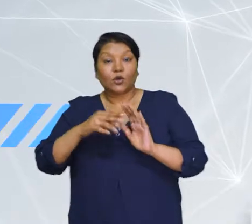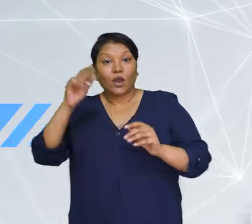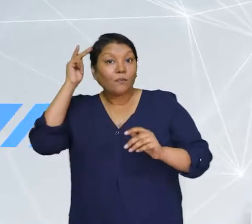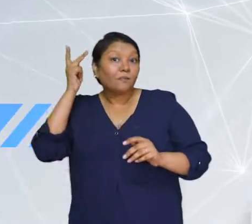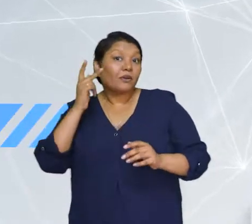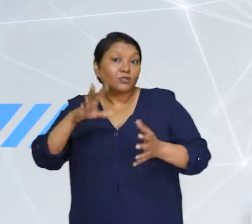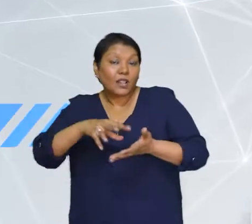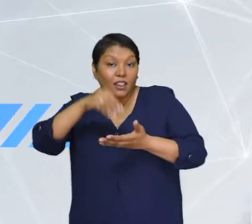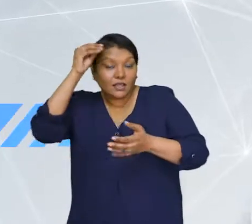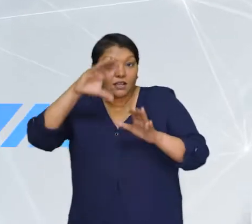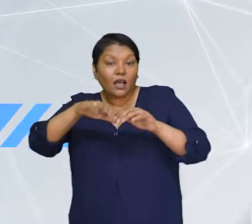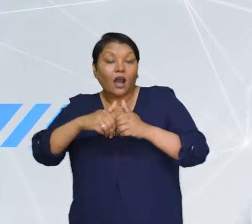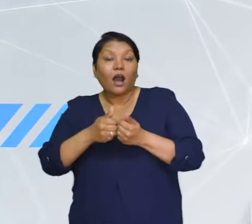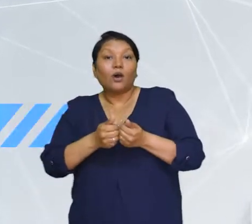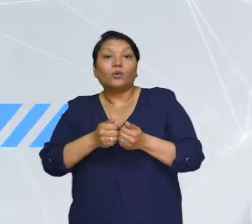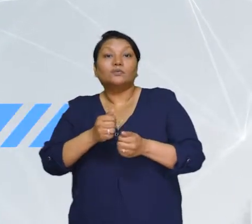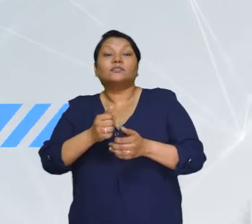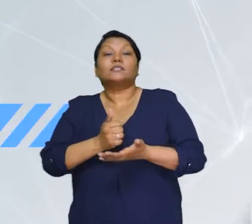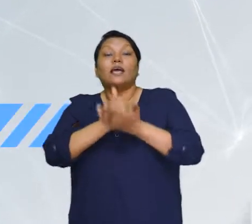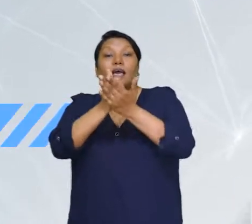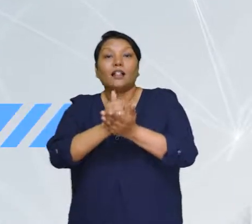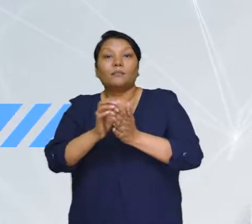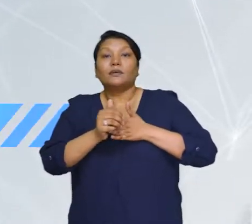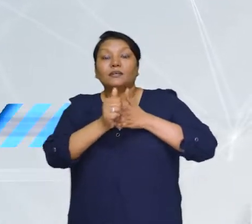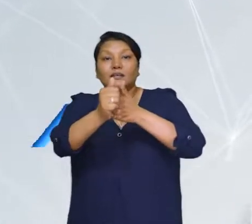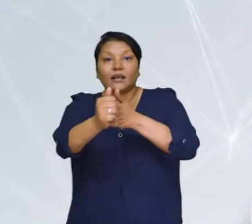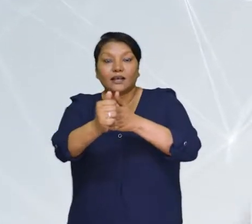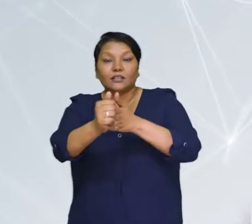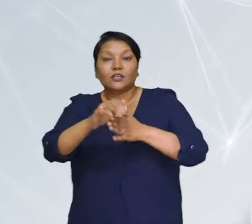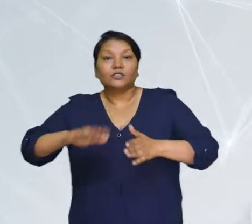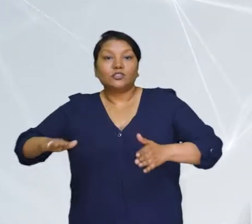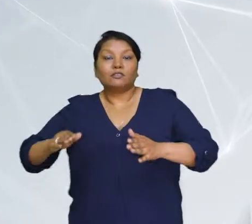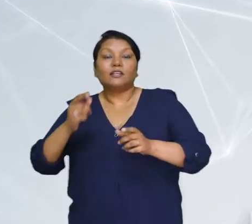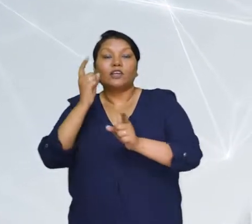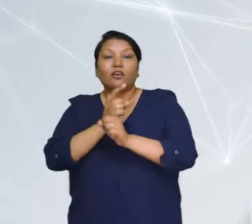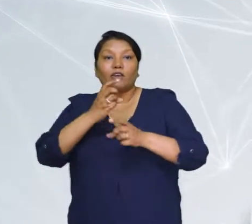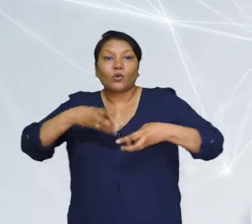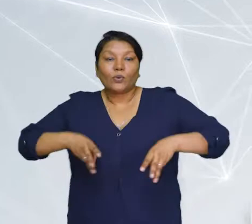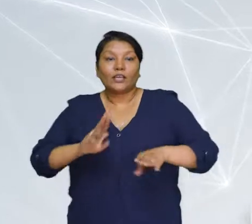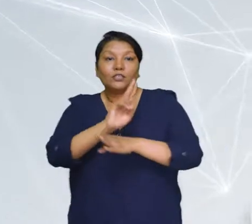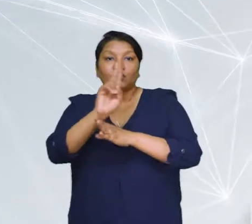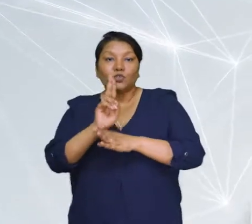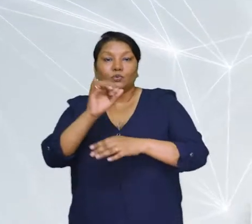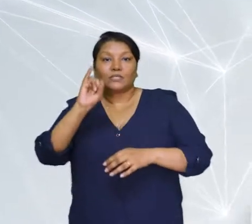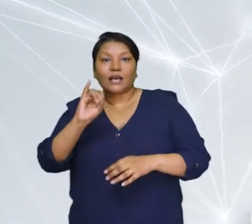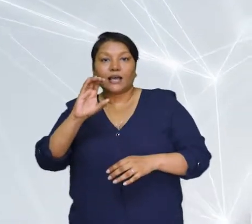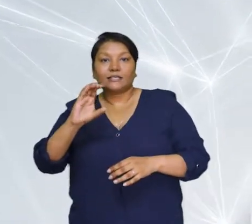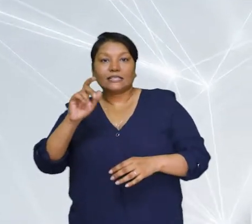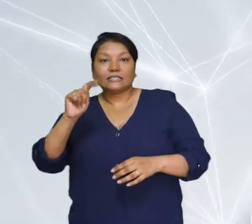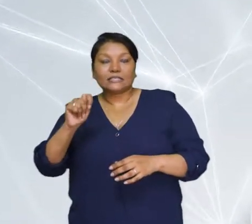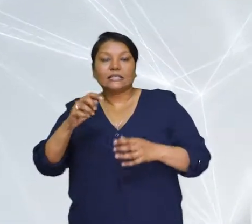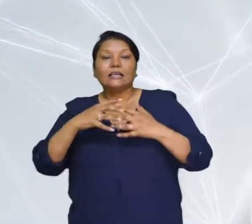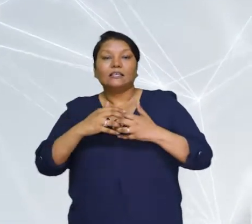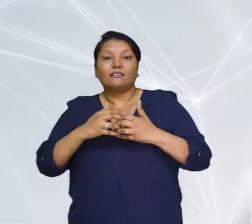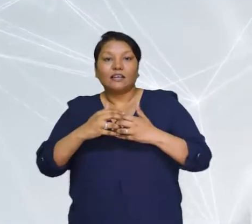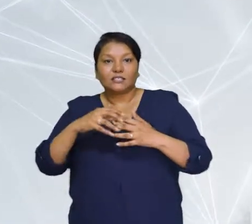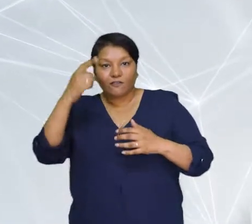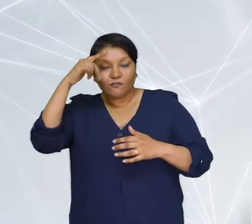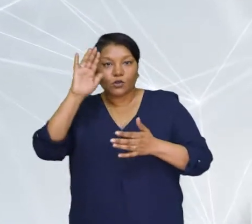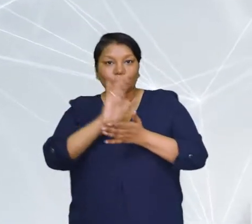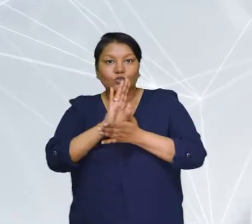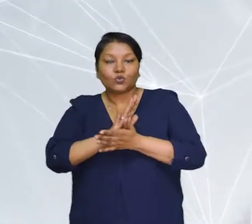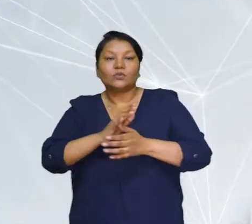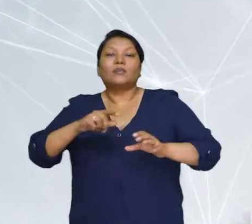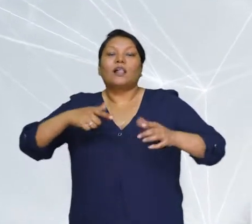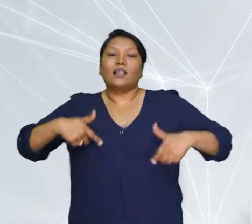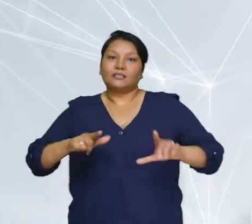this video, parents will be provided with important information to help guide their children in the constructive use of ICT